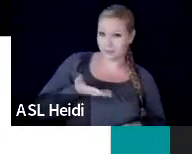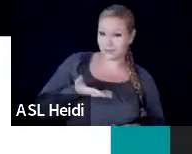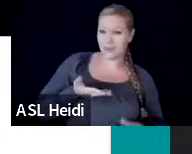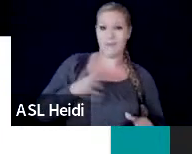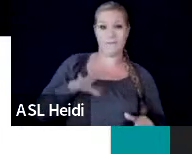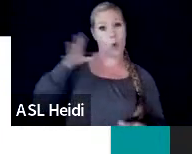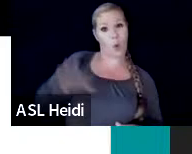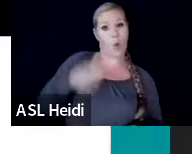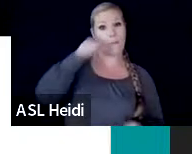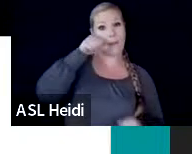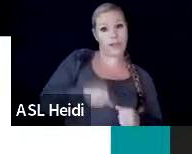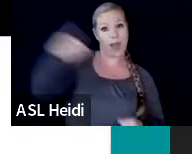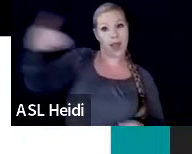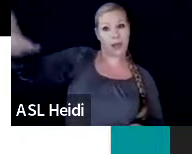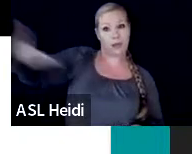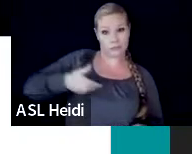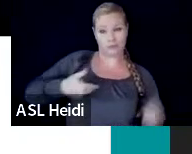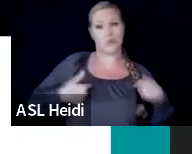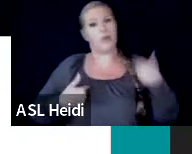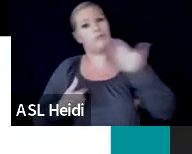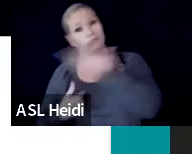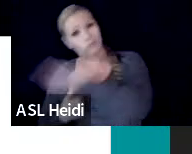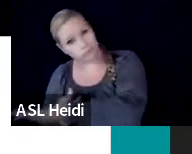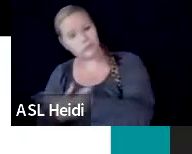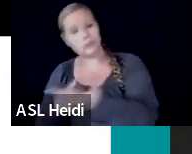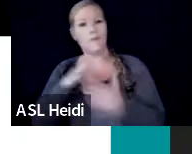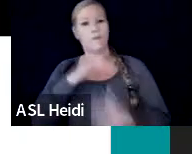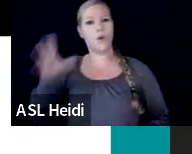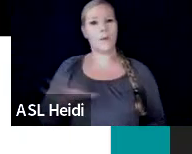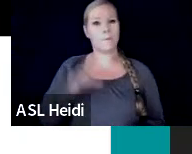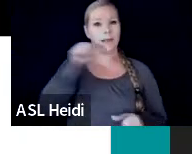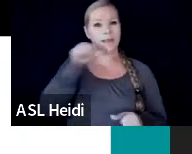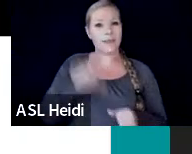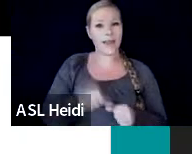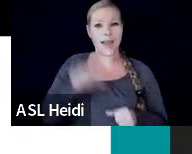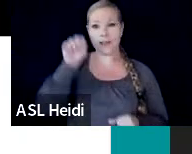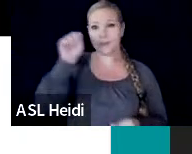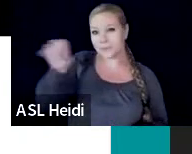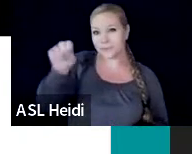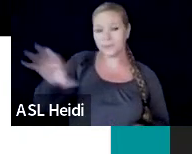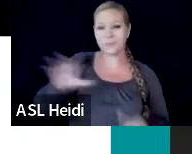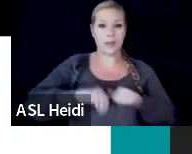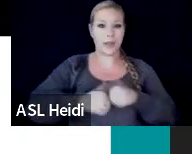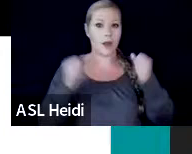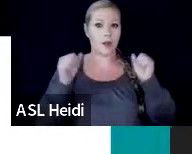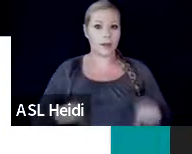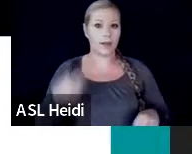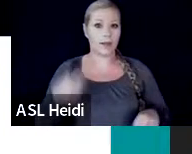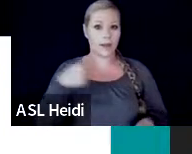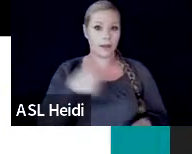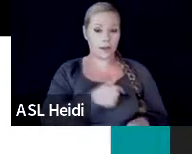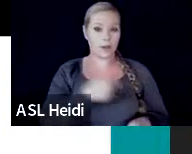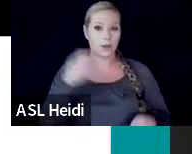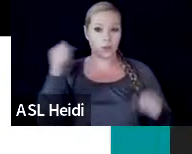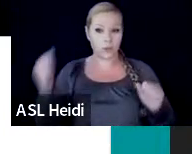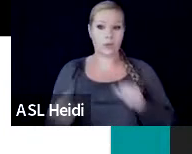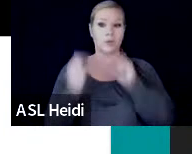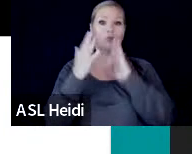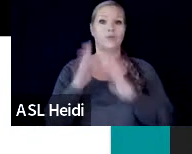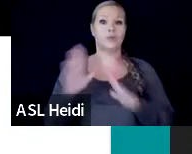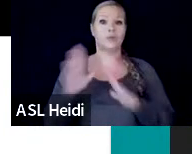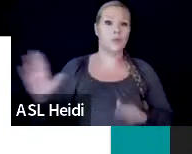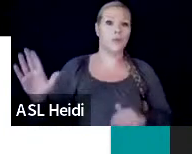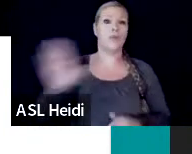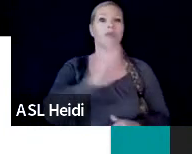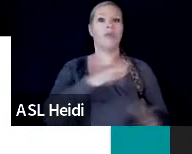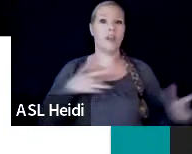they sent us a formal letter letting them know how we are able to address the majority of their conditions, if